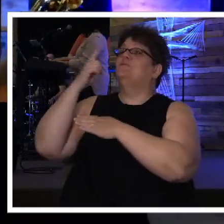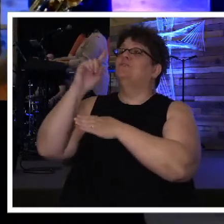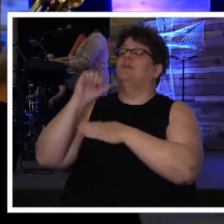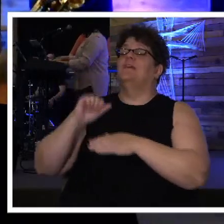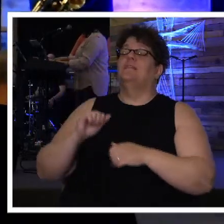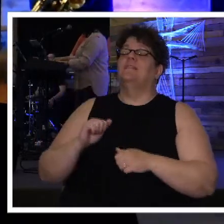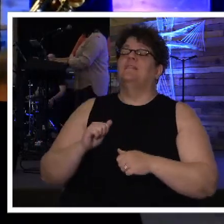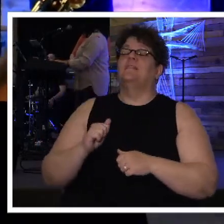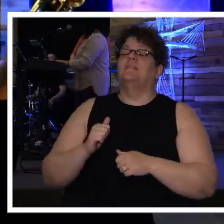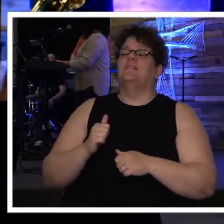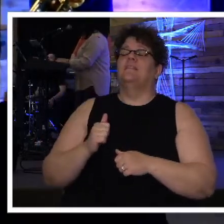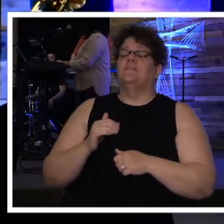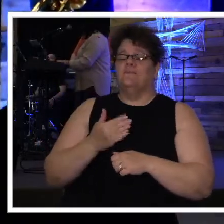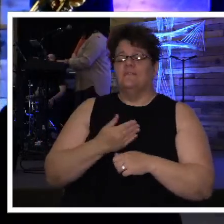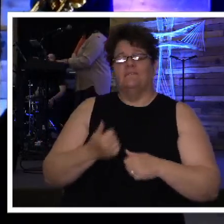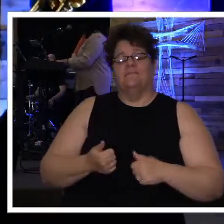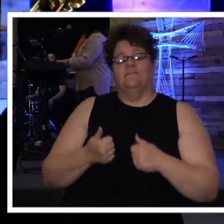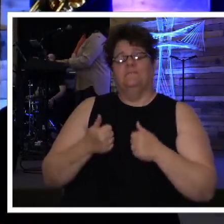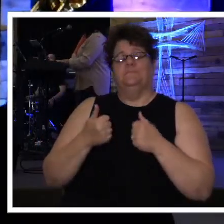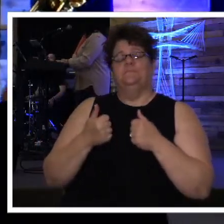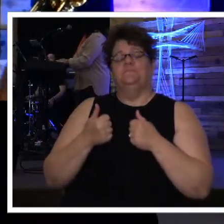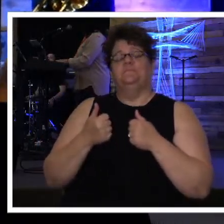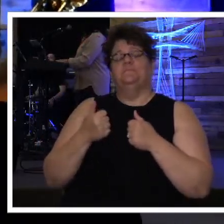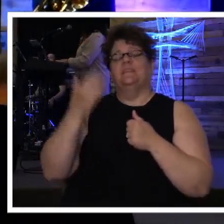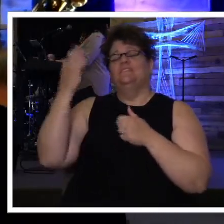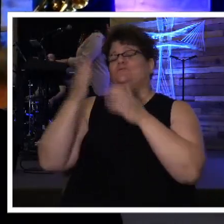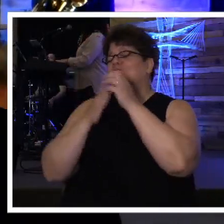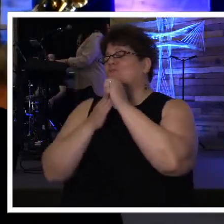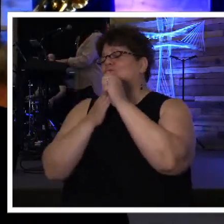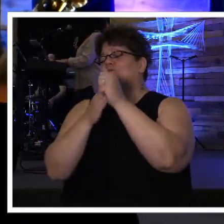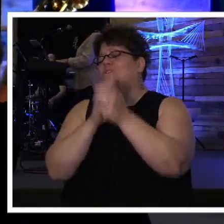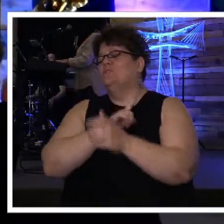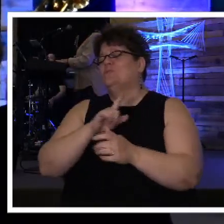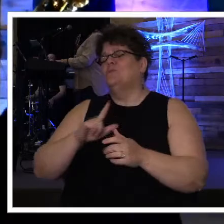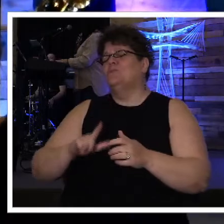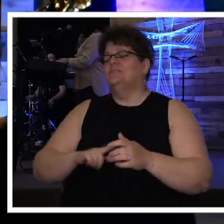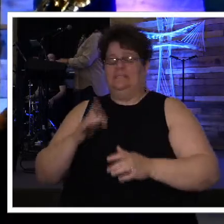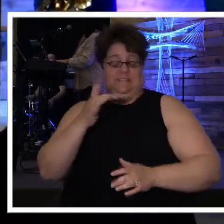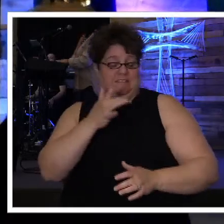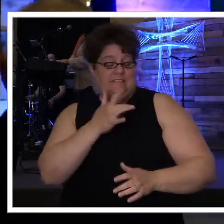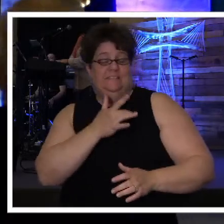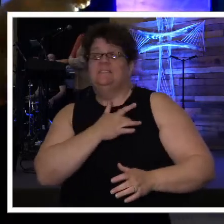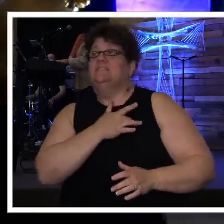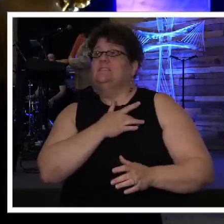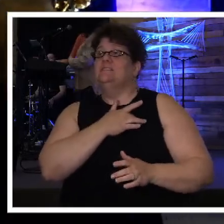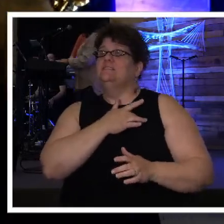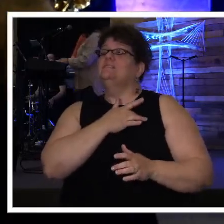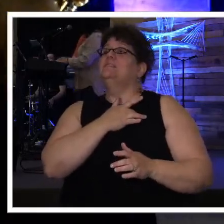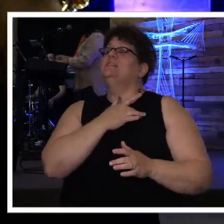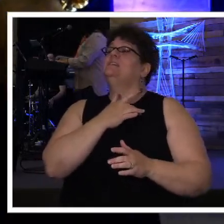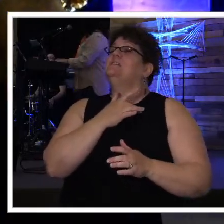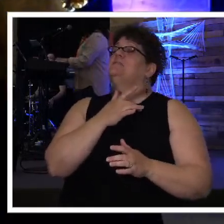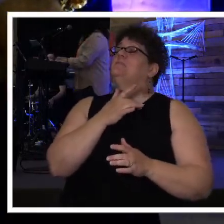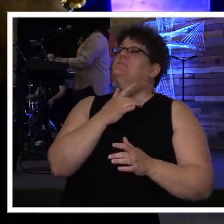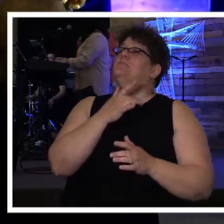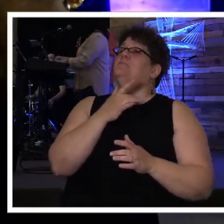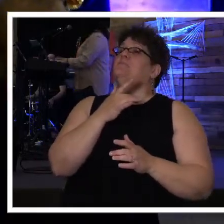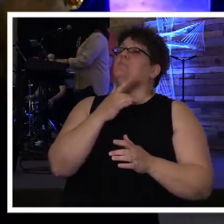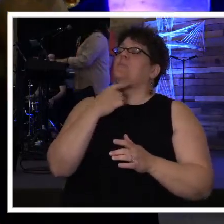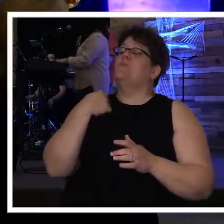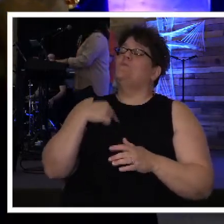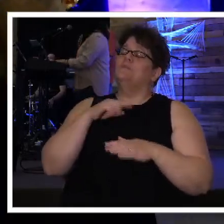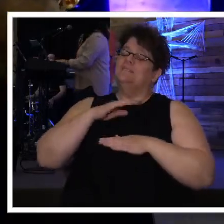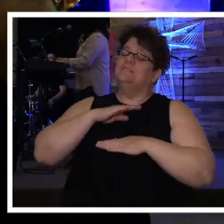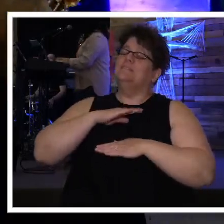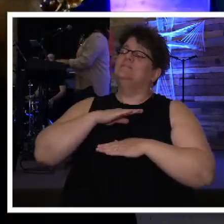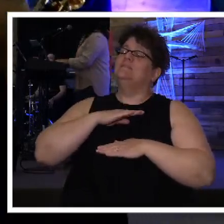that, Lord, you would just have your way. Have your way within our hearts, Lord God, and may we find our true contentment in you,